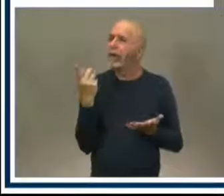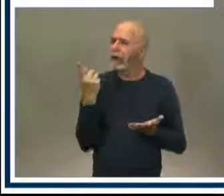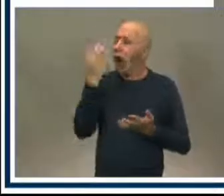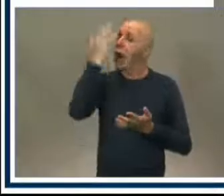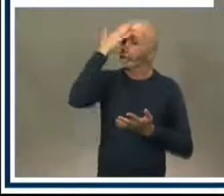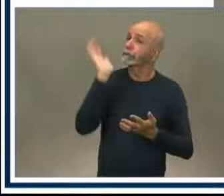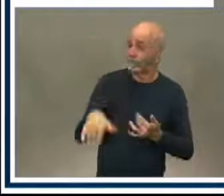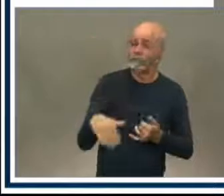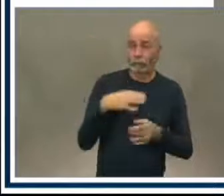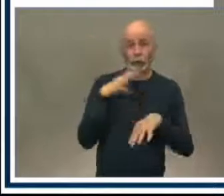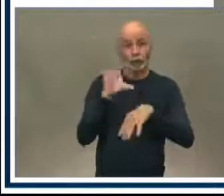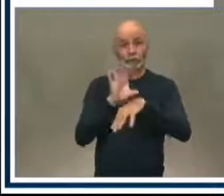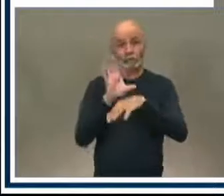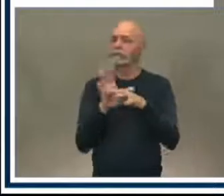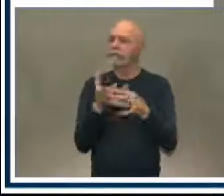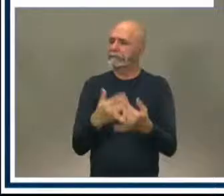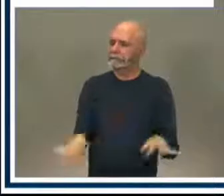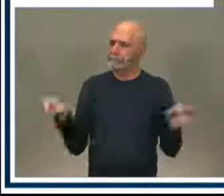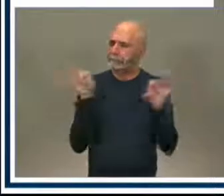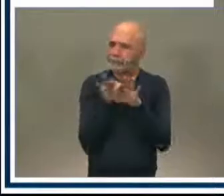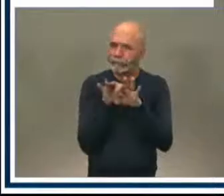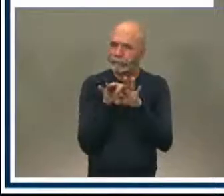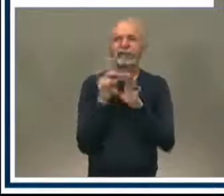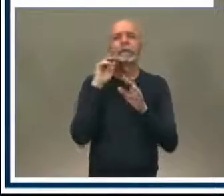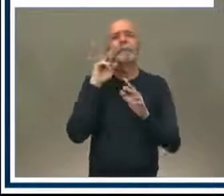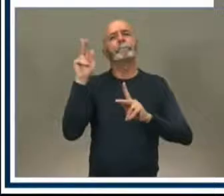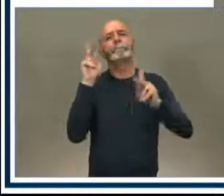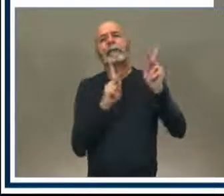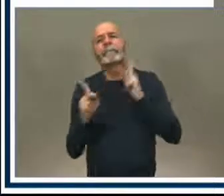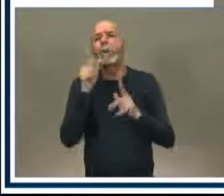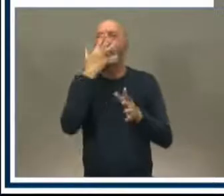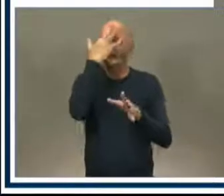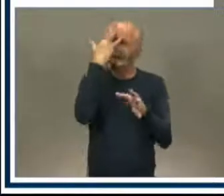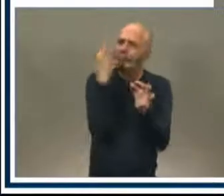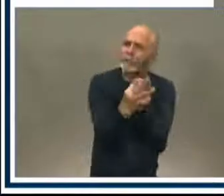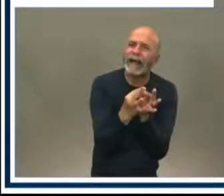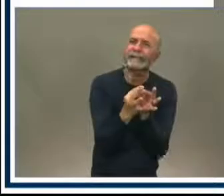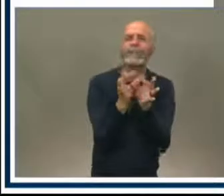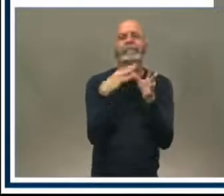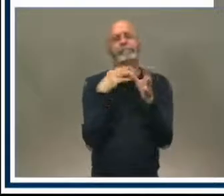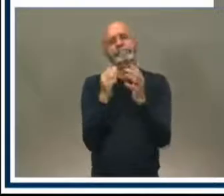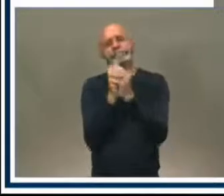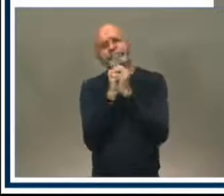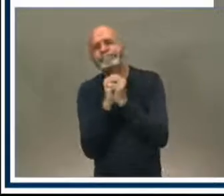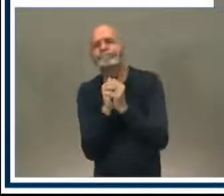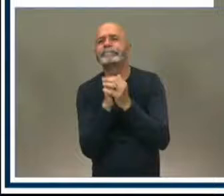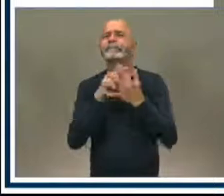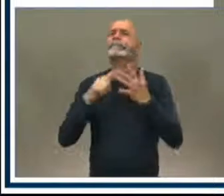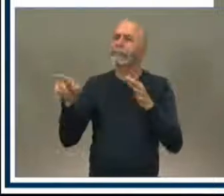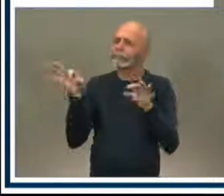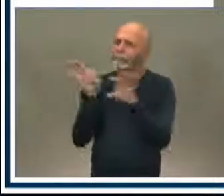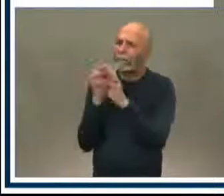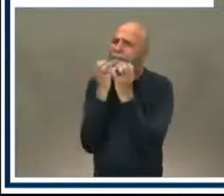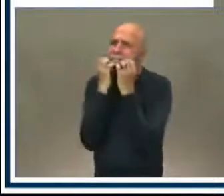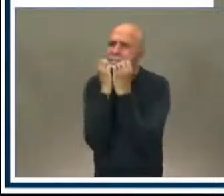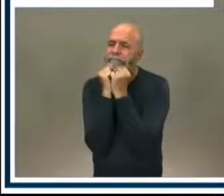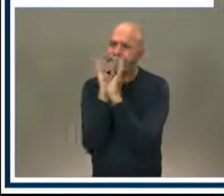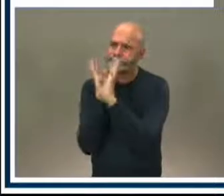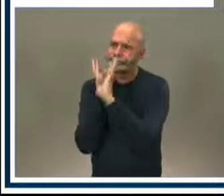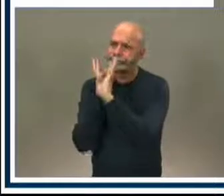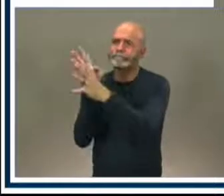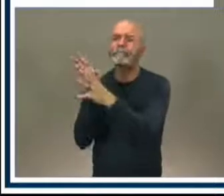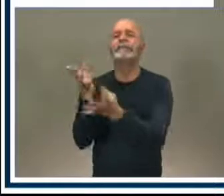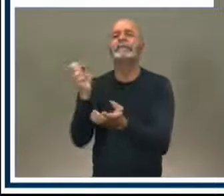believe that people, those who are of faith, that attending their weekly service is critically important to them, and we've deemed them to be essential.